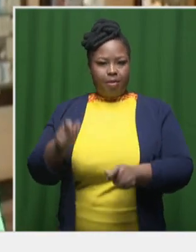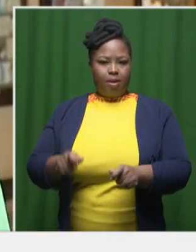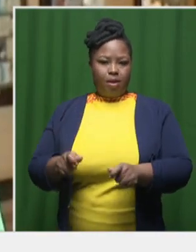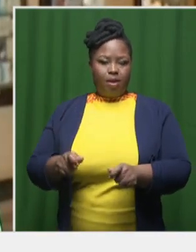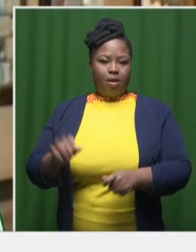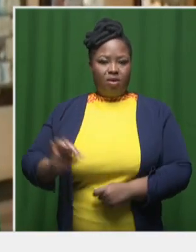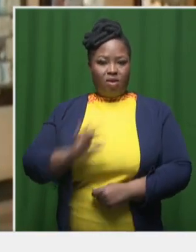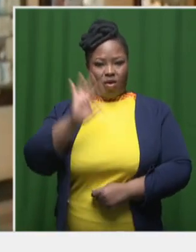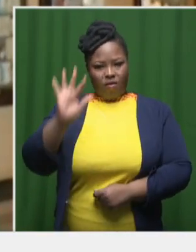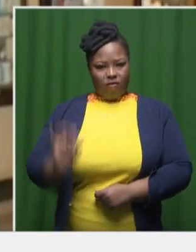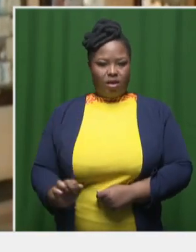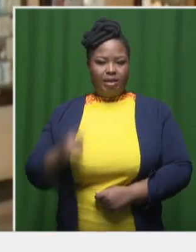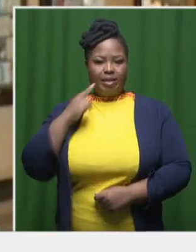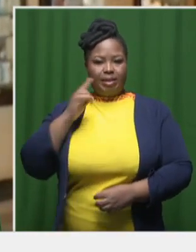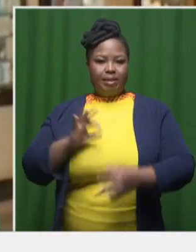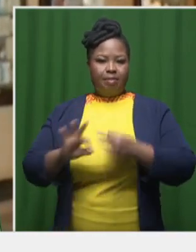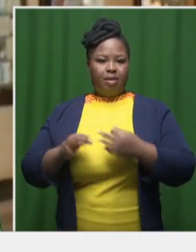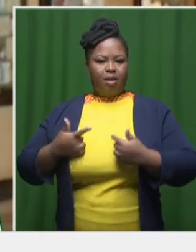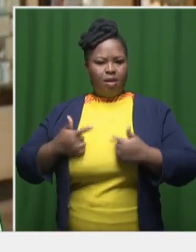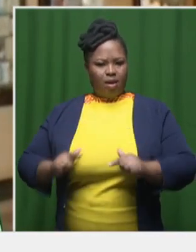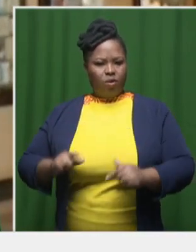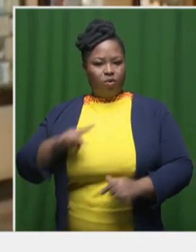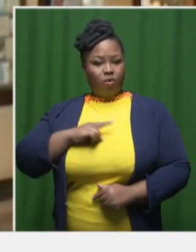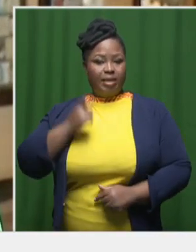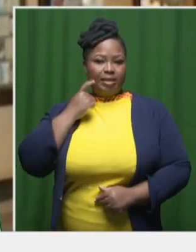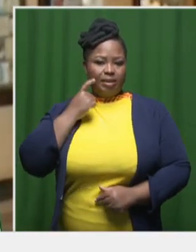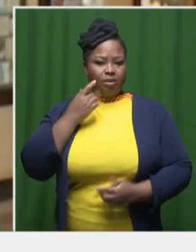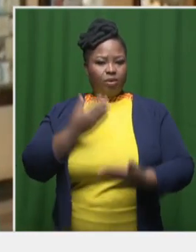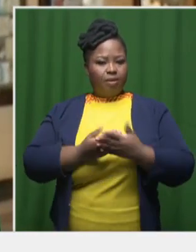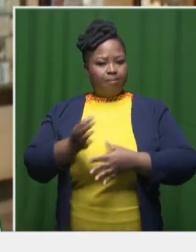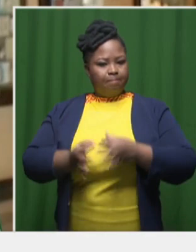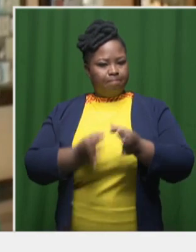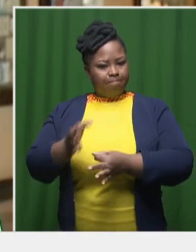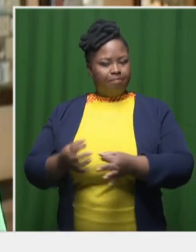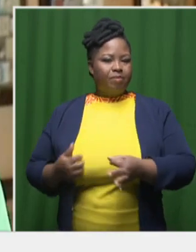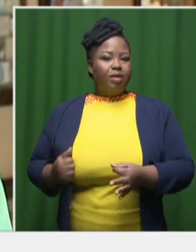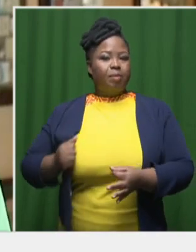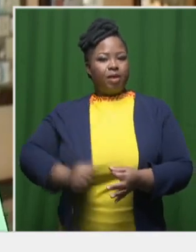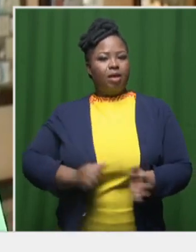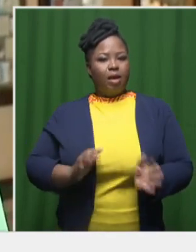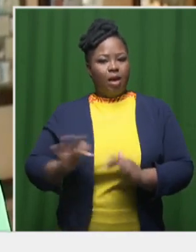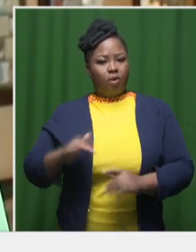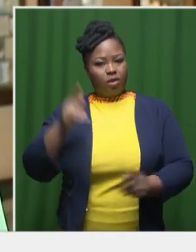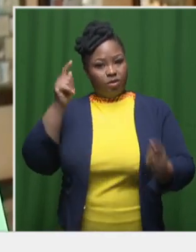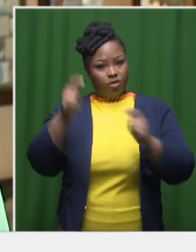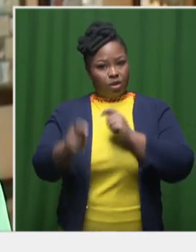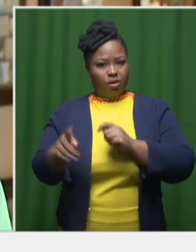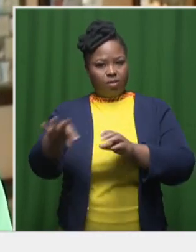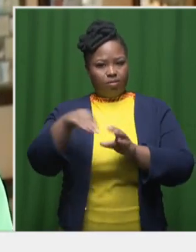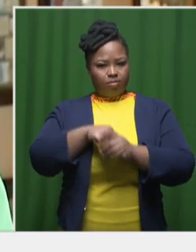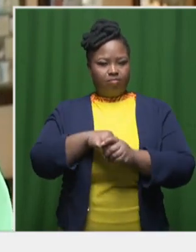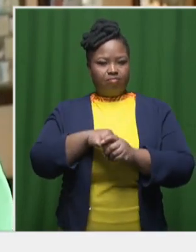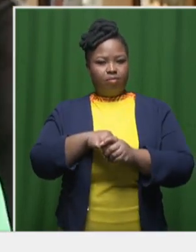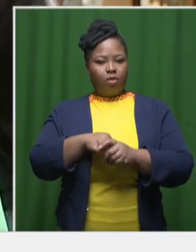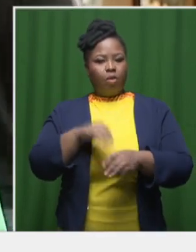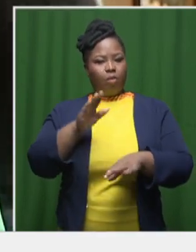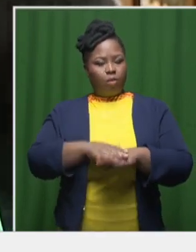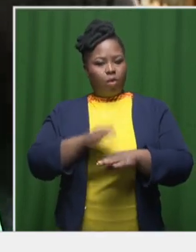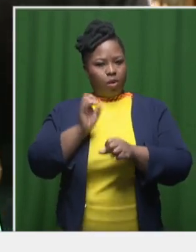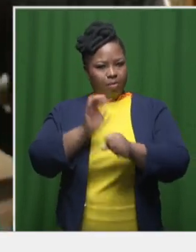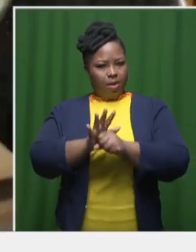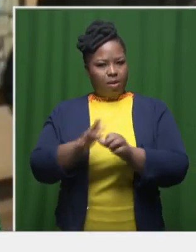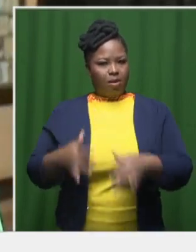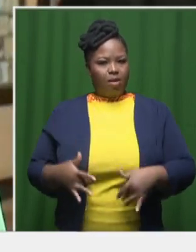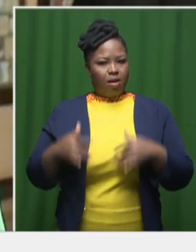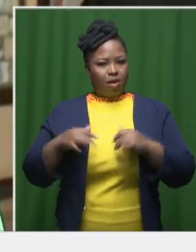Africa and put them in simpler language so that we can talk to people about how these changes that they're a part of driving in many cases are impacting